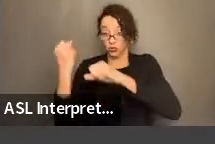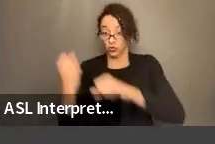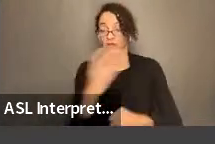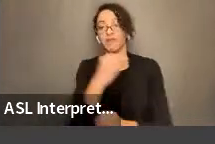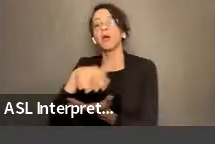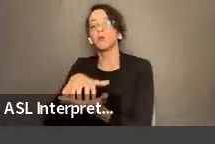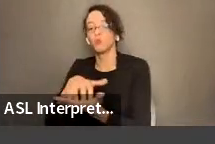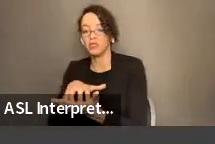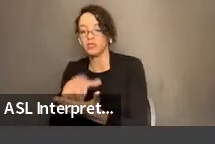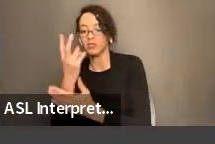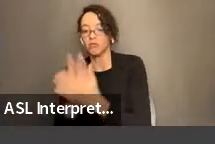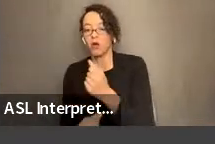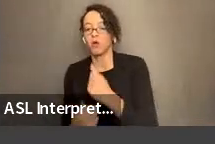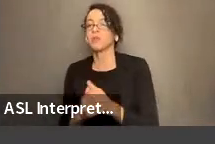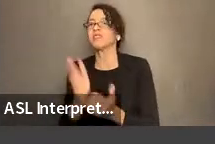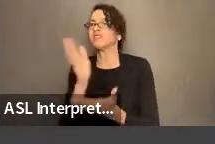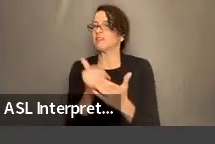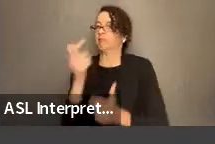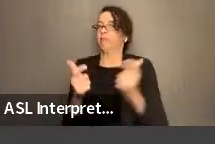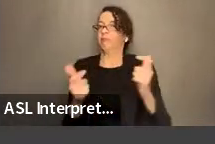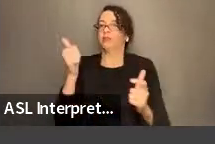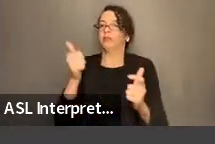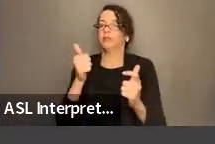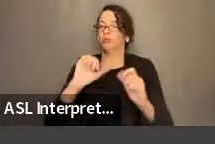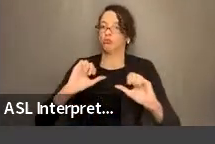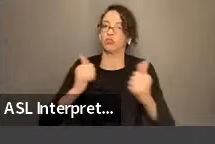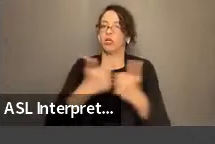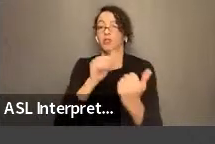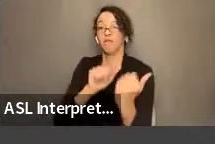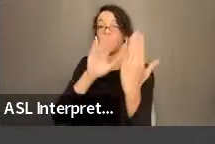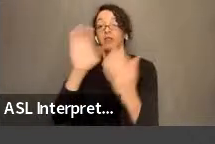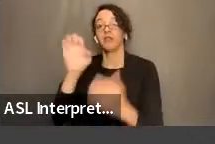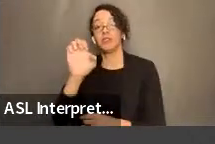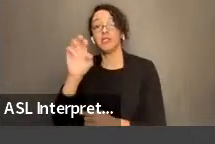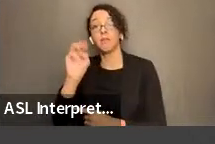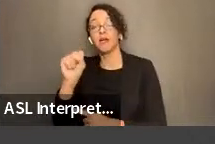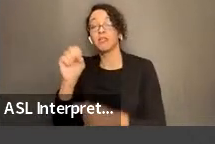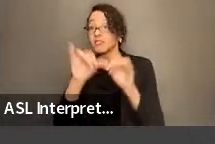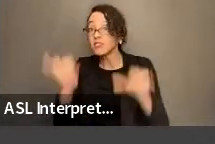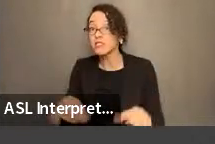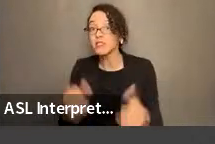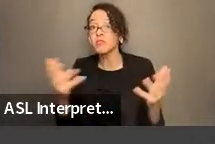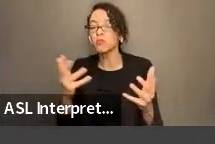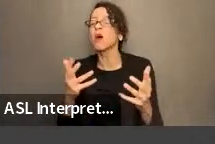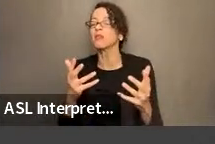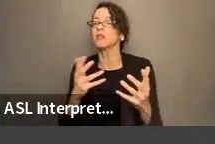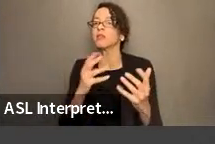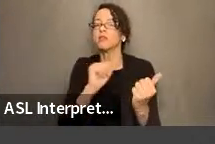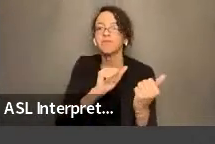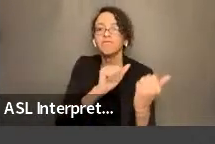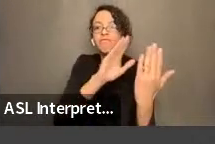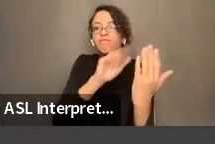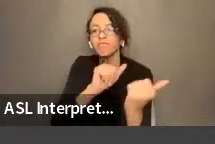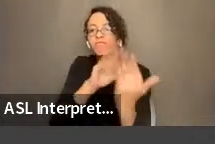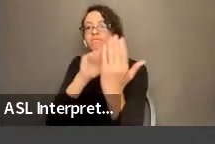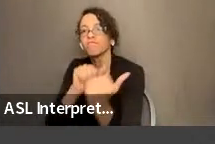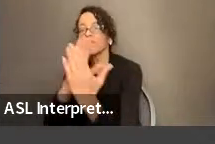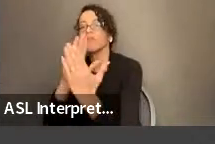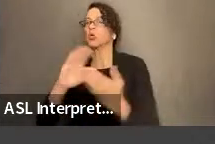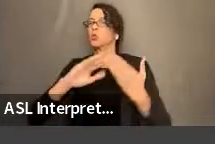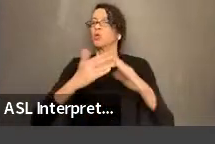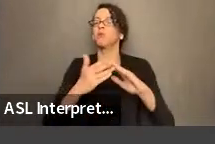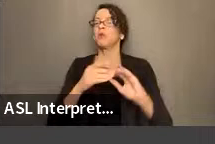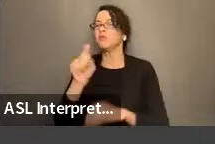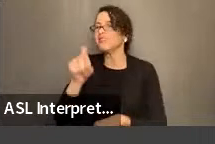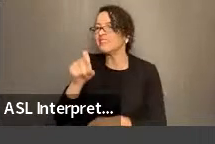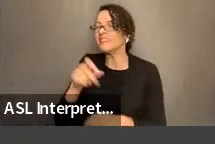biggest challenges facing EMS systems right now are addressing community needs. We all know that there are gaps